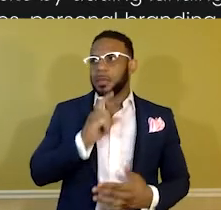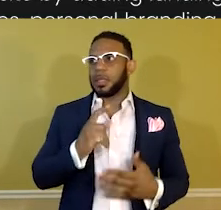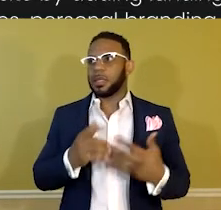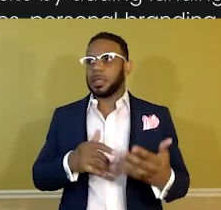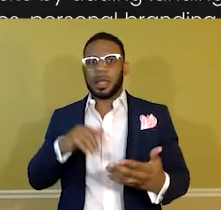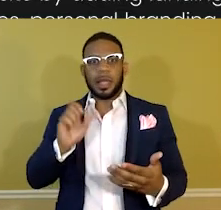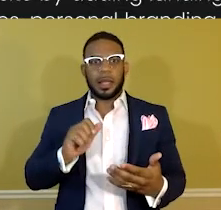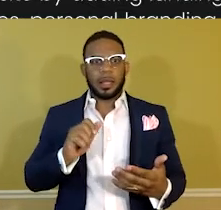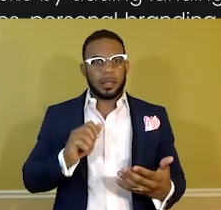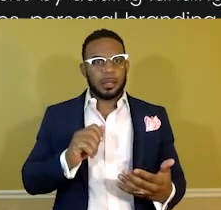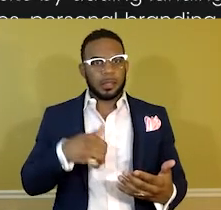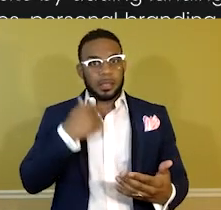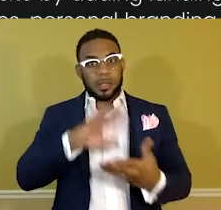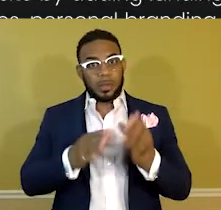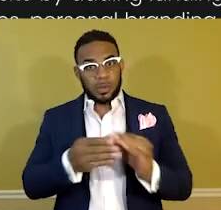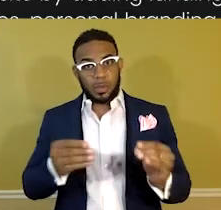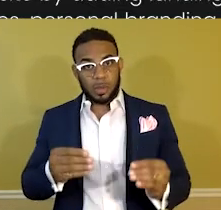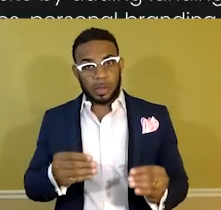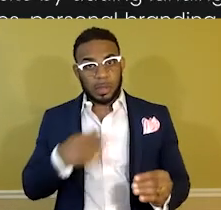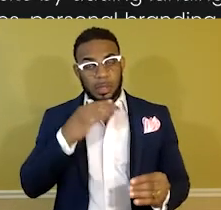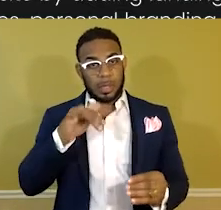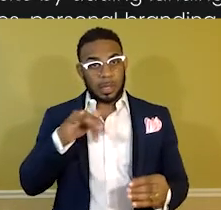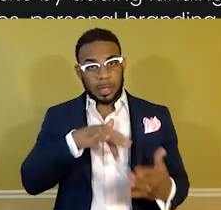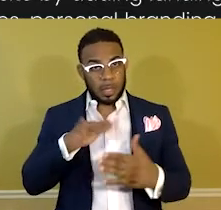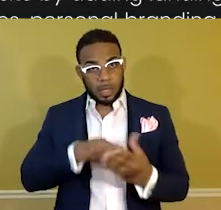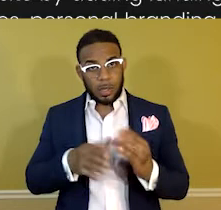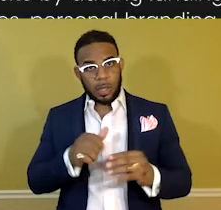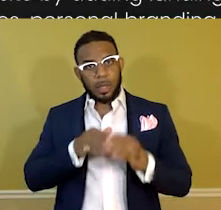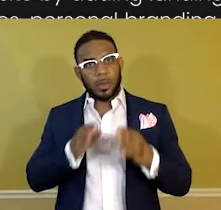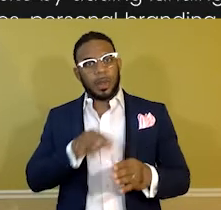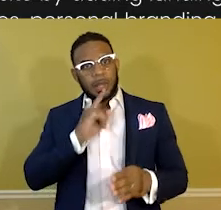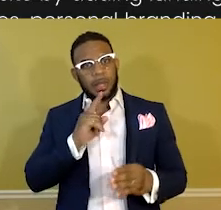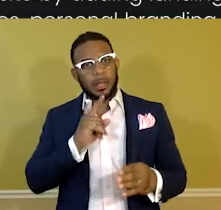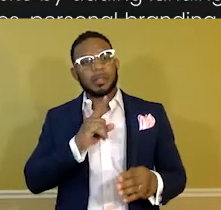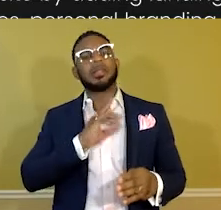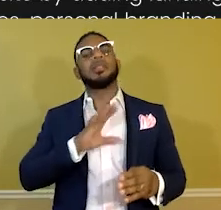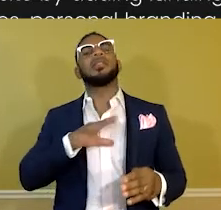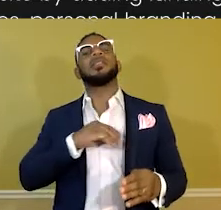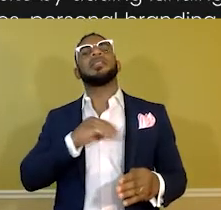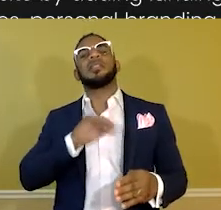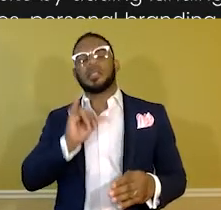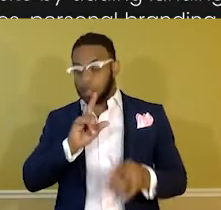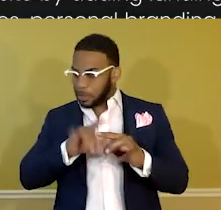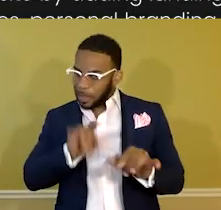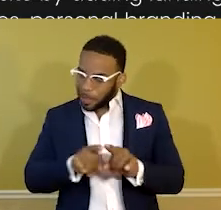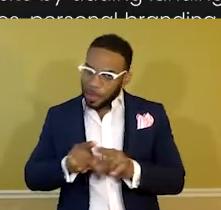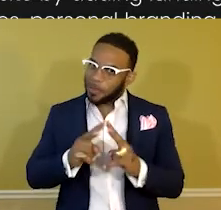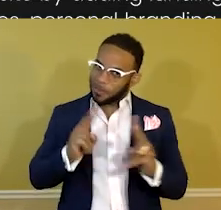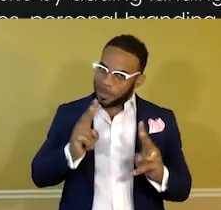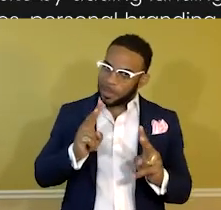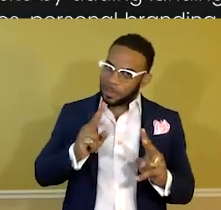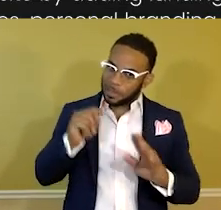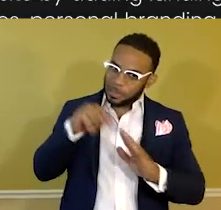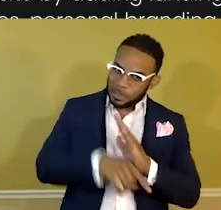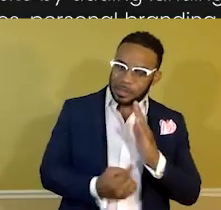you know, it has to, to tell your story, um, tell your case study story in a way that is digestible. Um, but that's also very thorough.